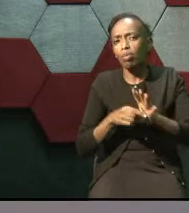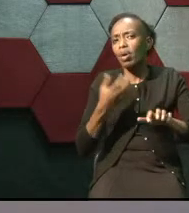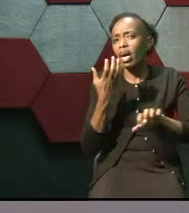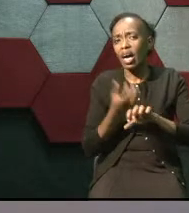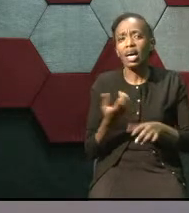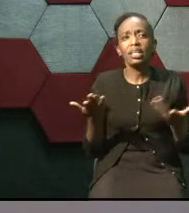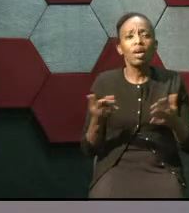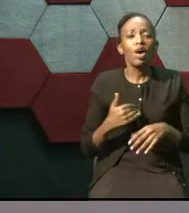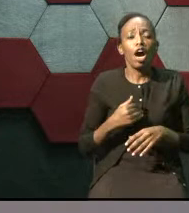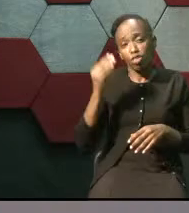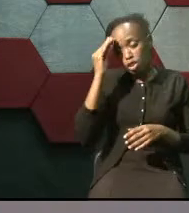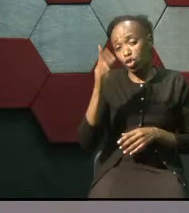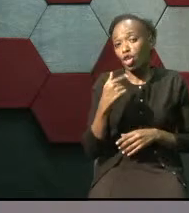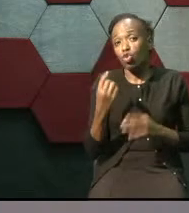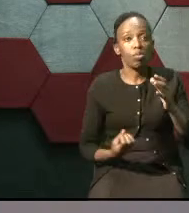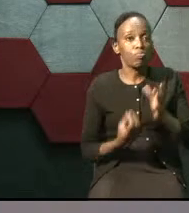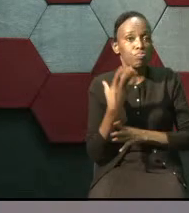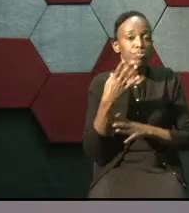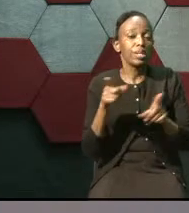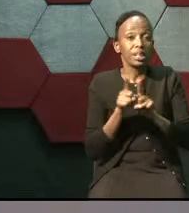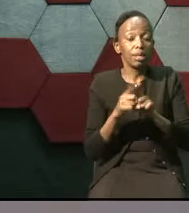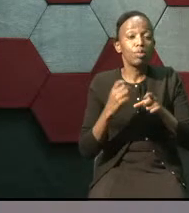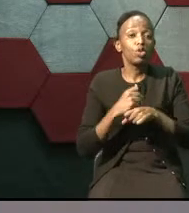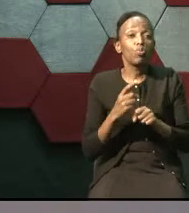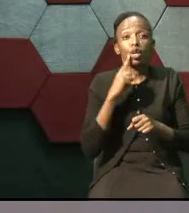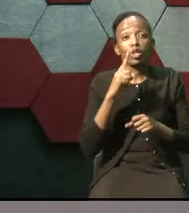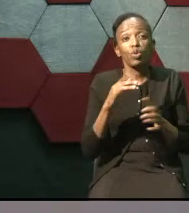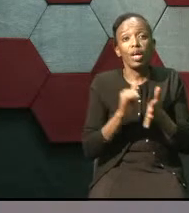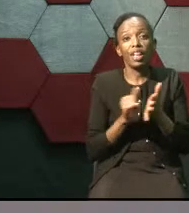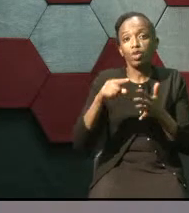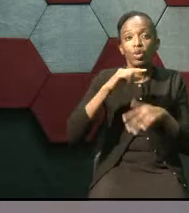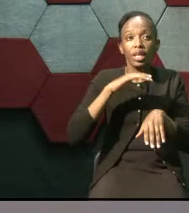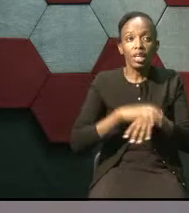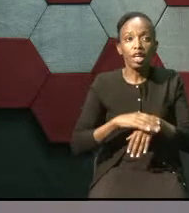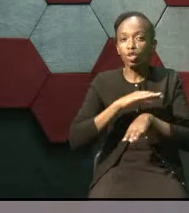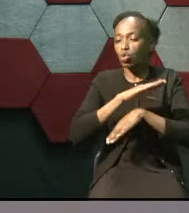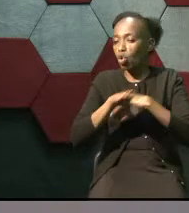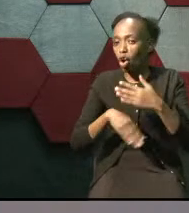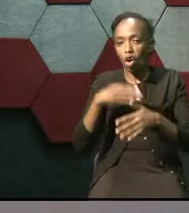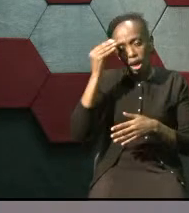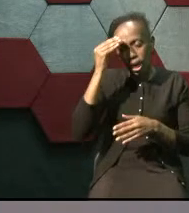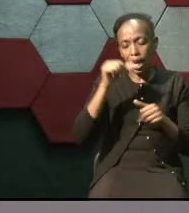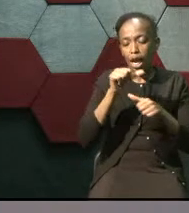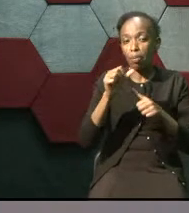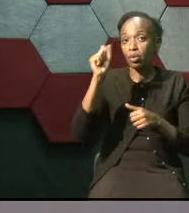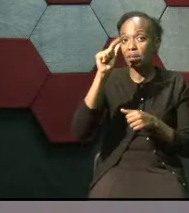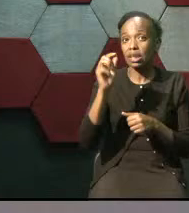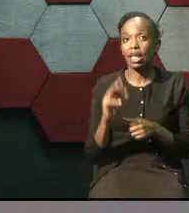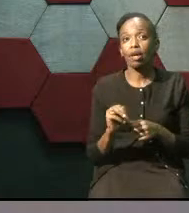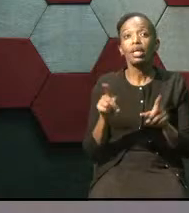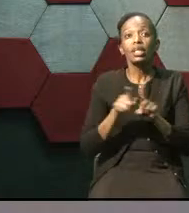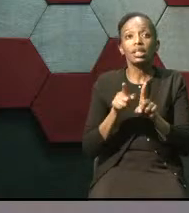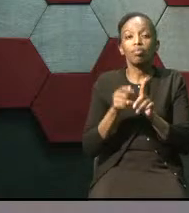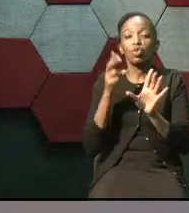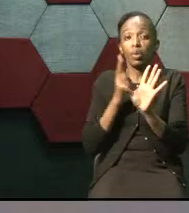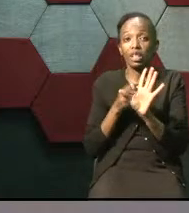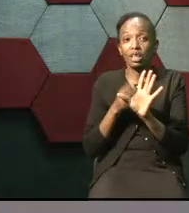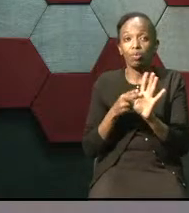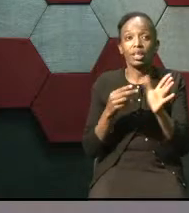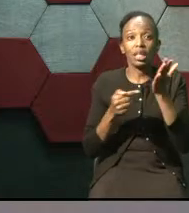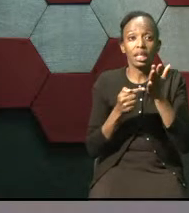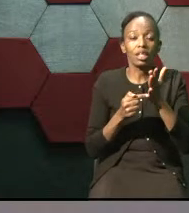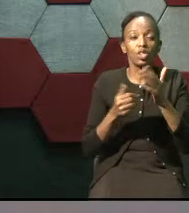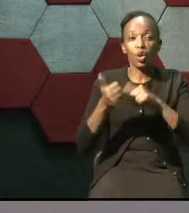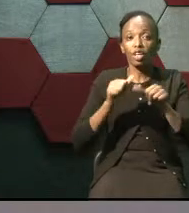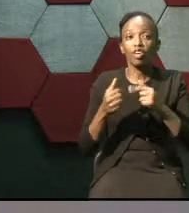students who are showing up and are showing out to ensure that we get to all learn about STEM and to participate in STEM-related activities. To